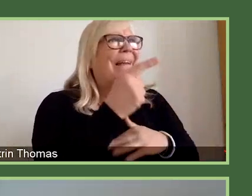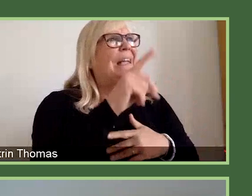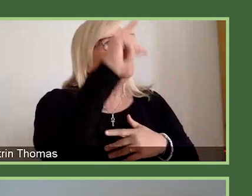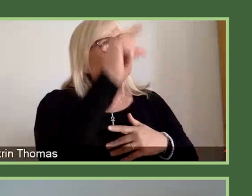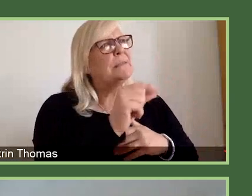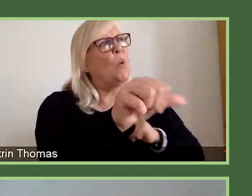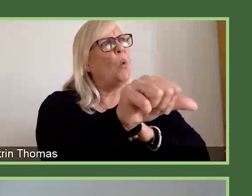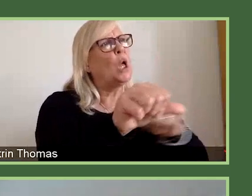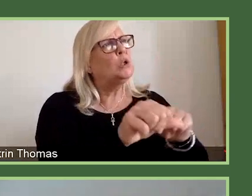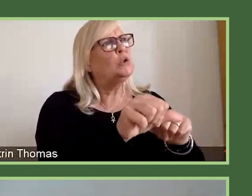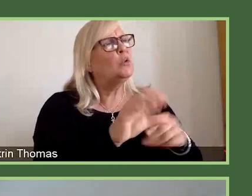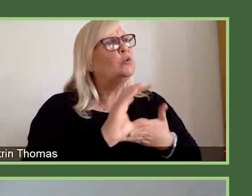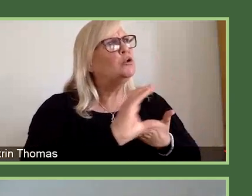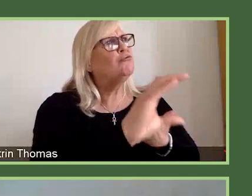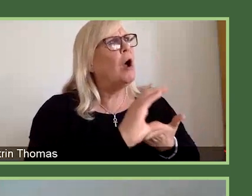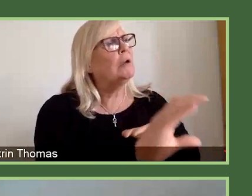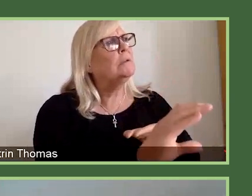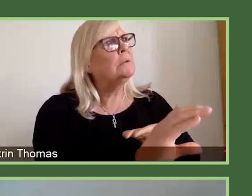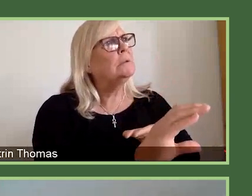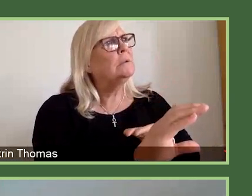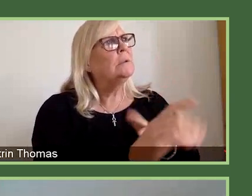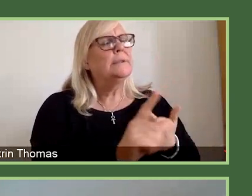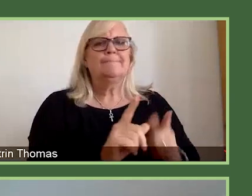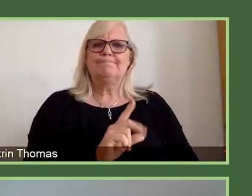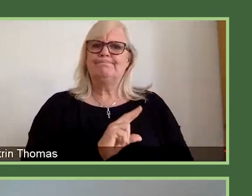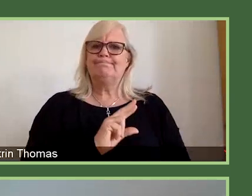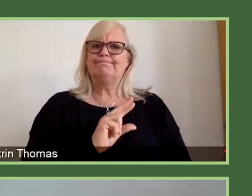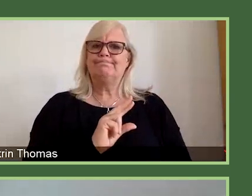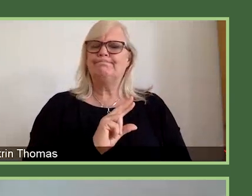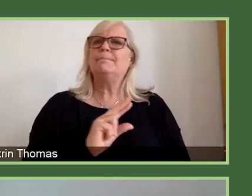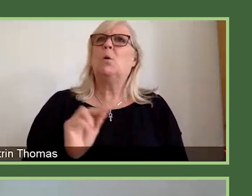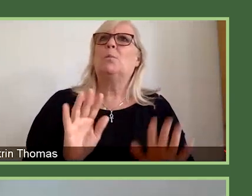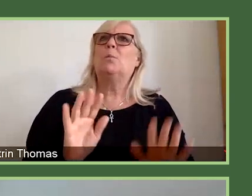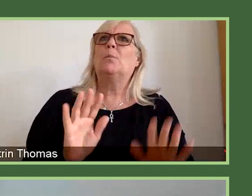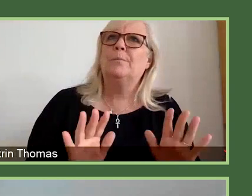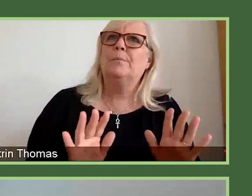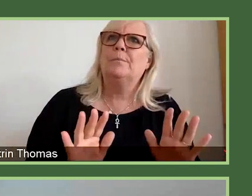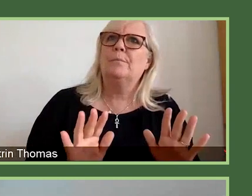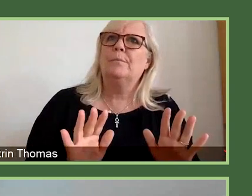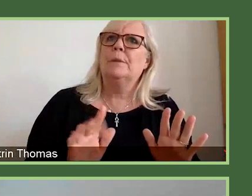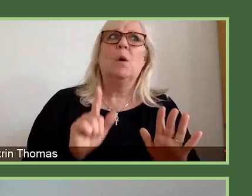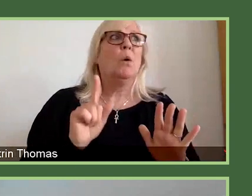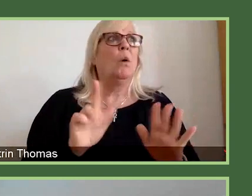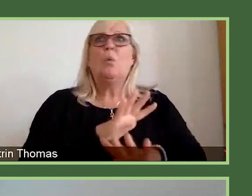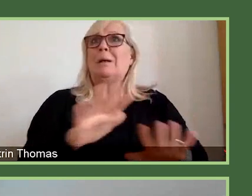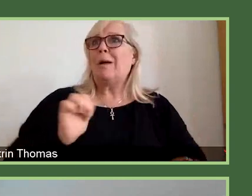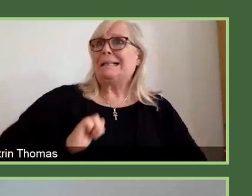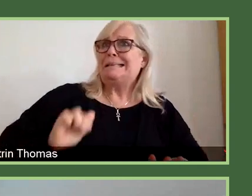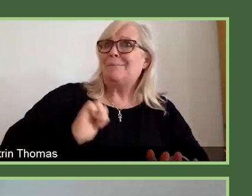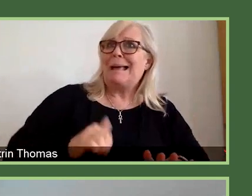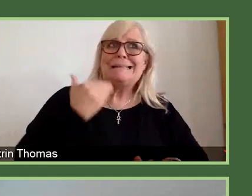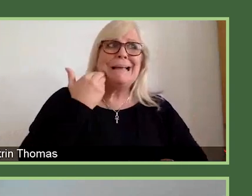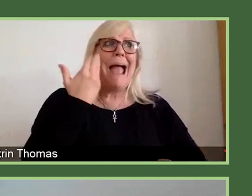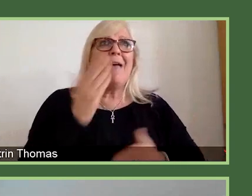No, so not. We certainly don't expect every grant to be up to the limit of five years or